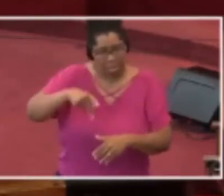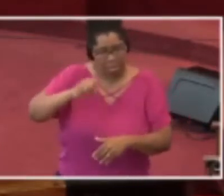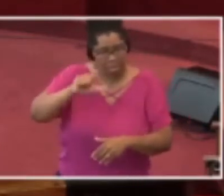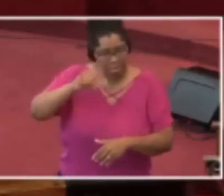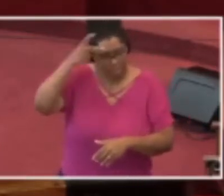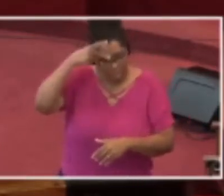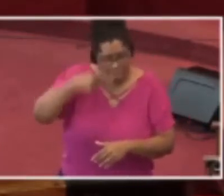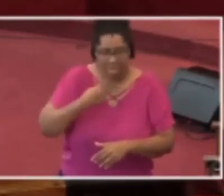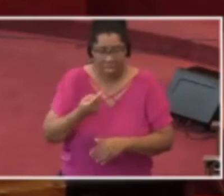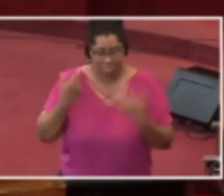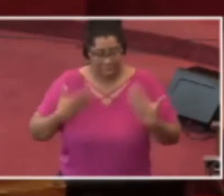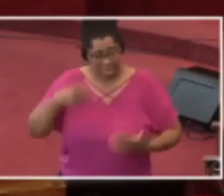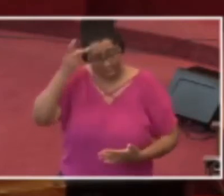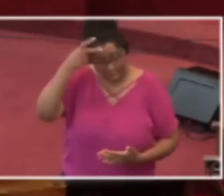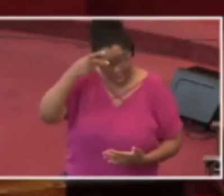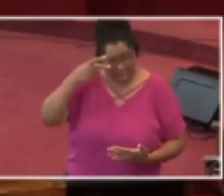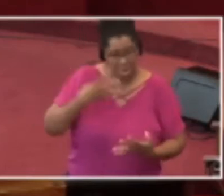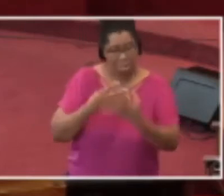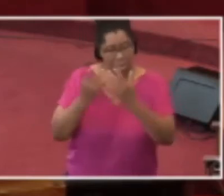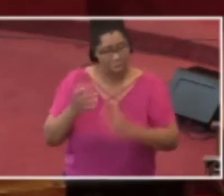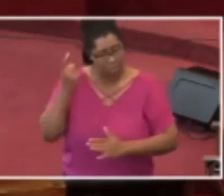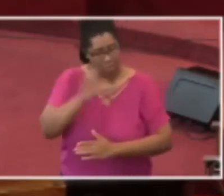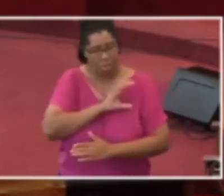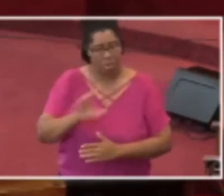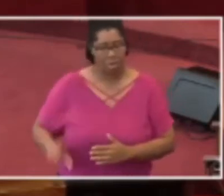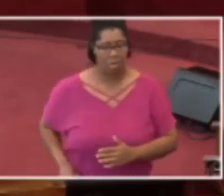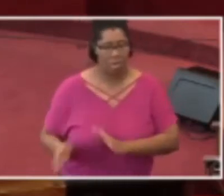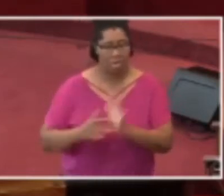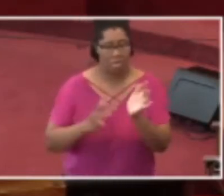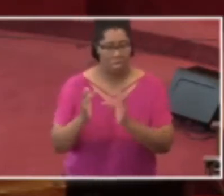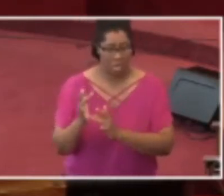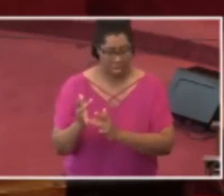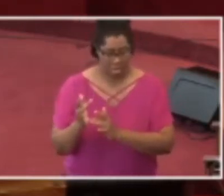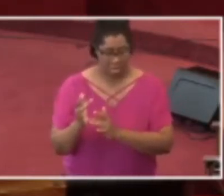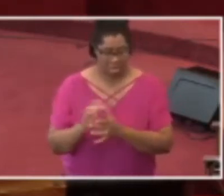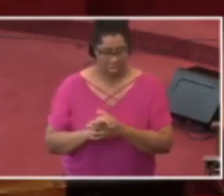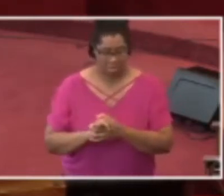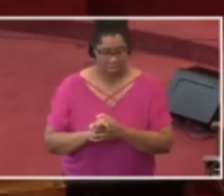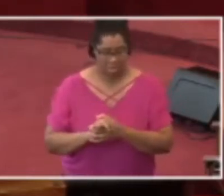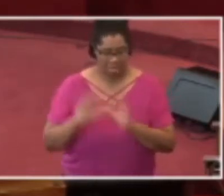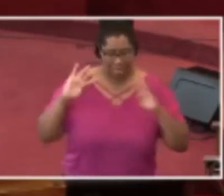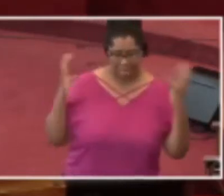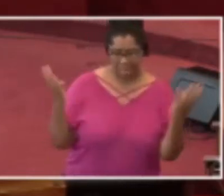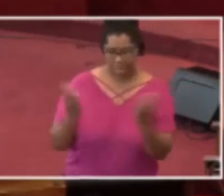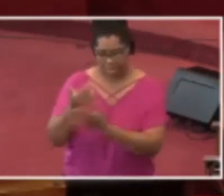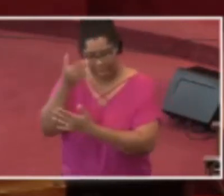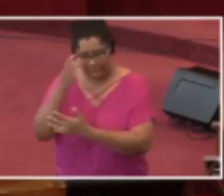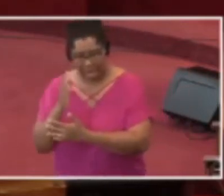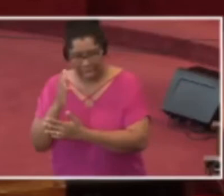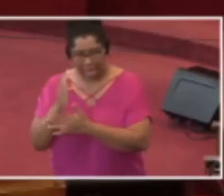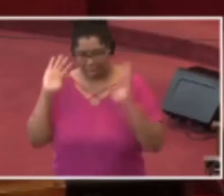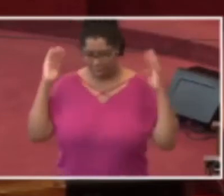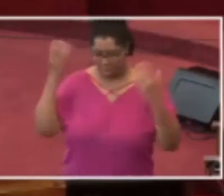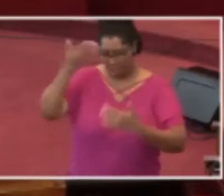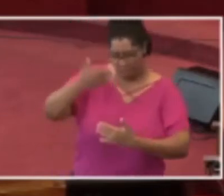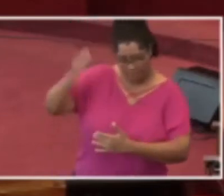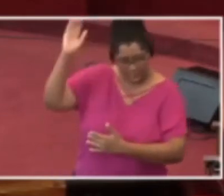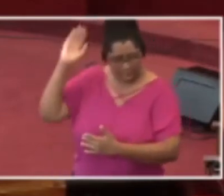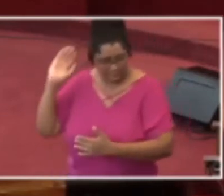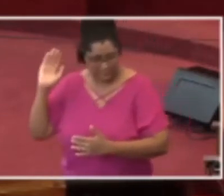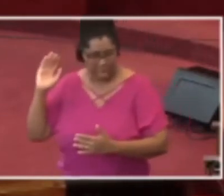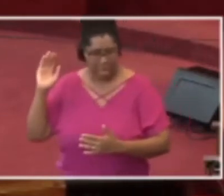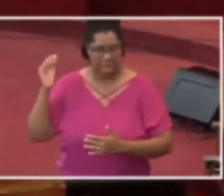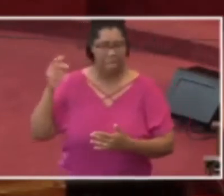I, Paul, am a prisoner for Christ Jesus. Therefore, it is being surrounded by God on every side, but it is also